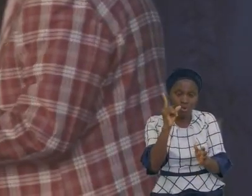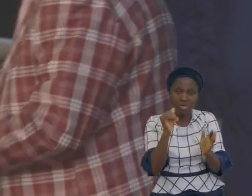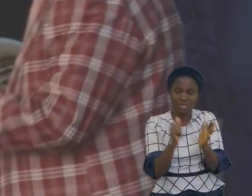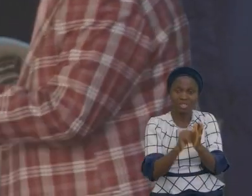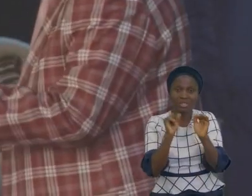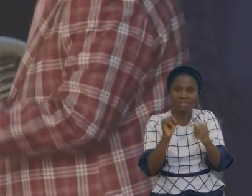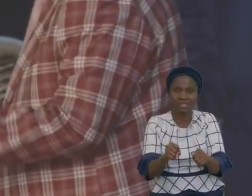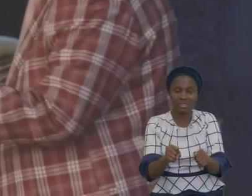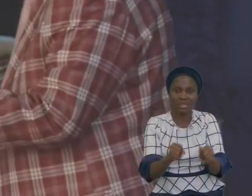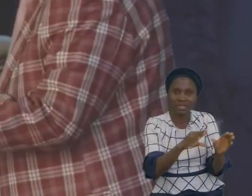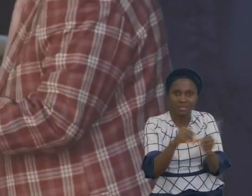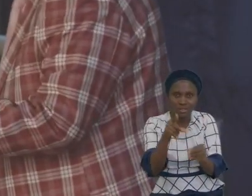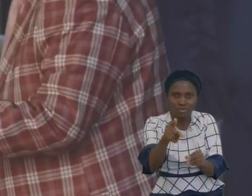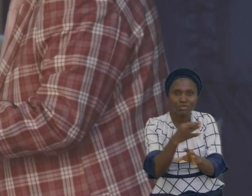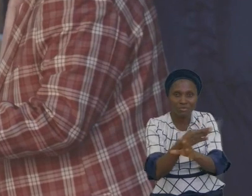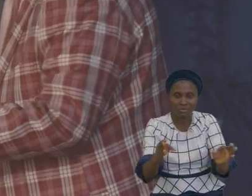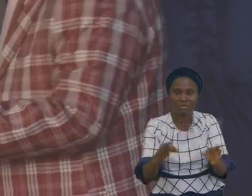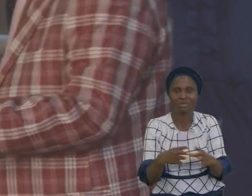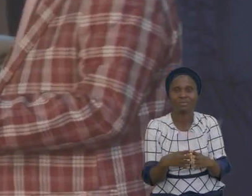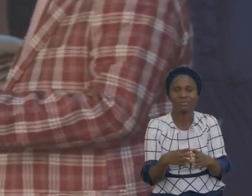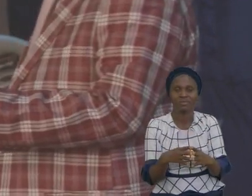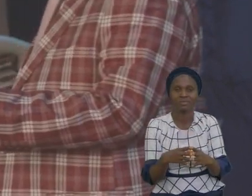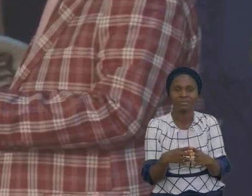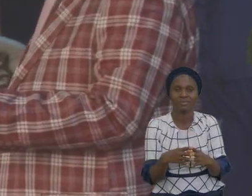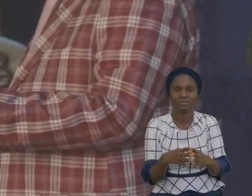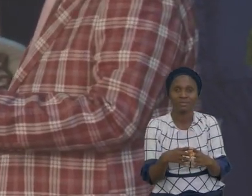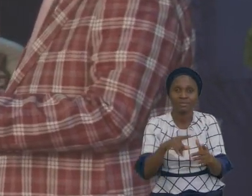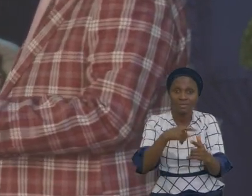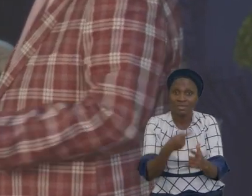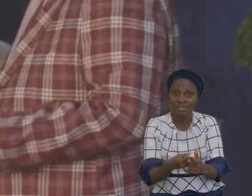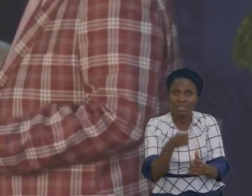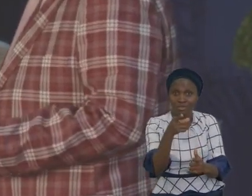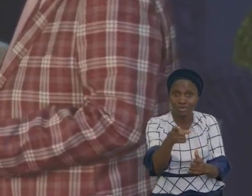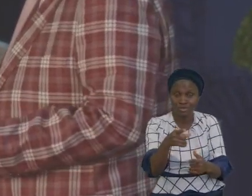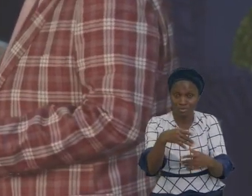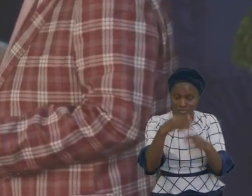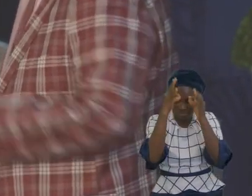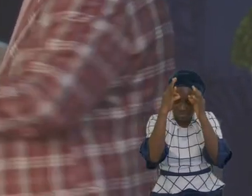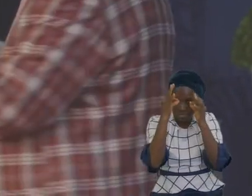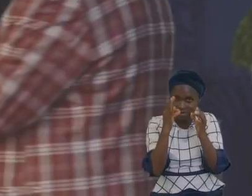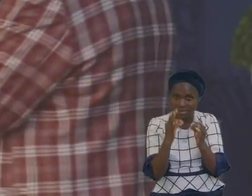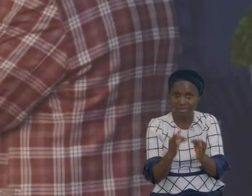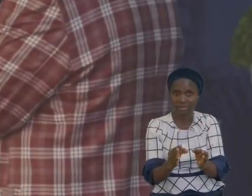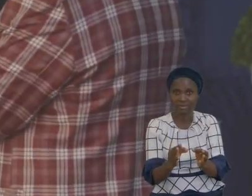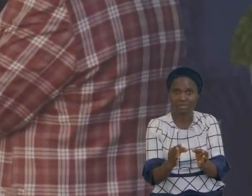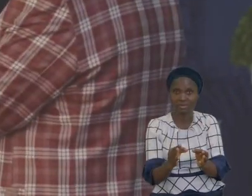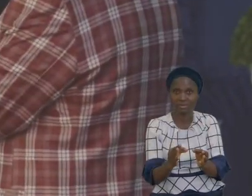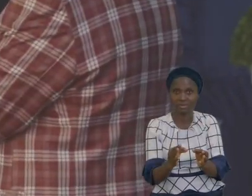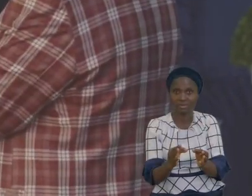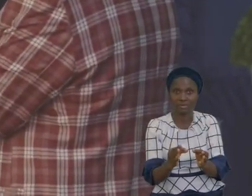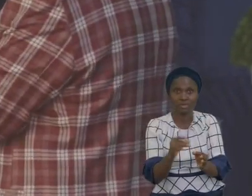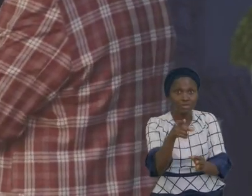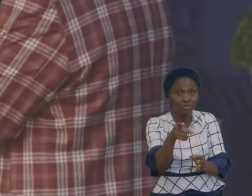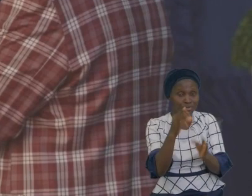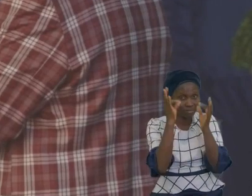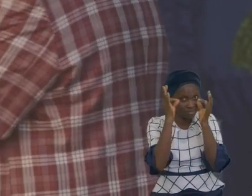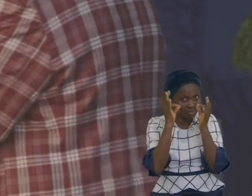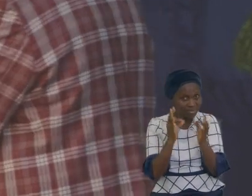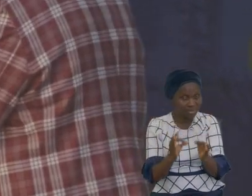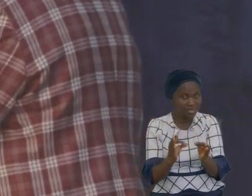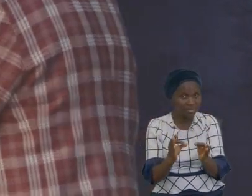make up your mind. You decide. You get up. And you go in one